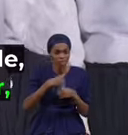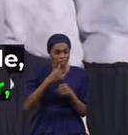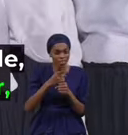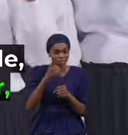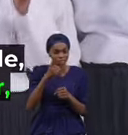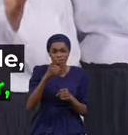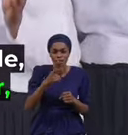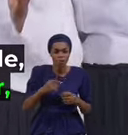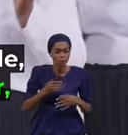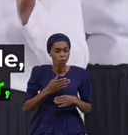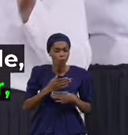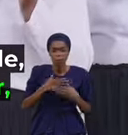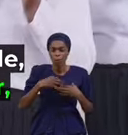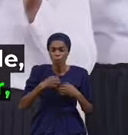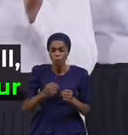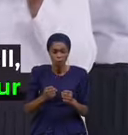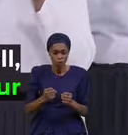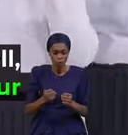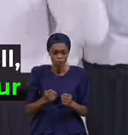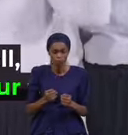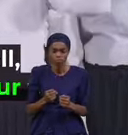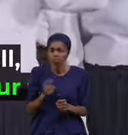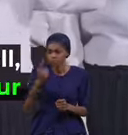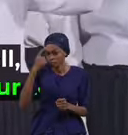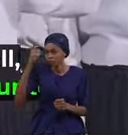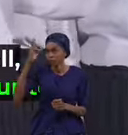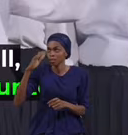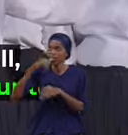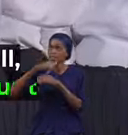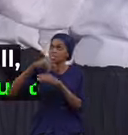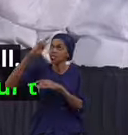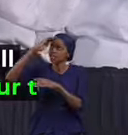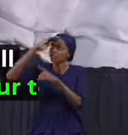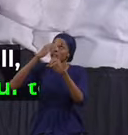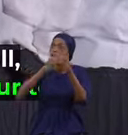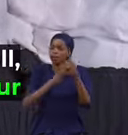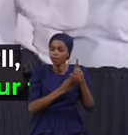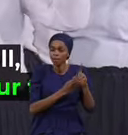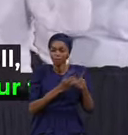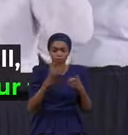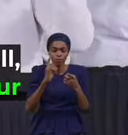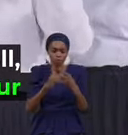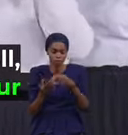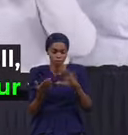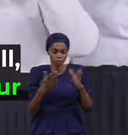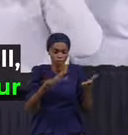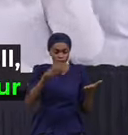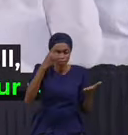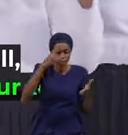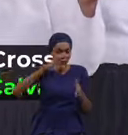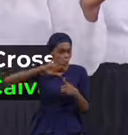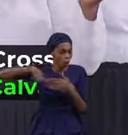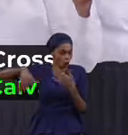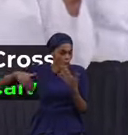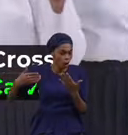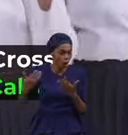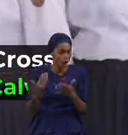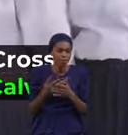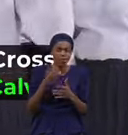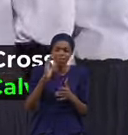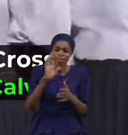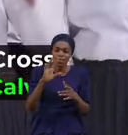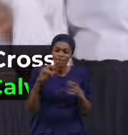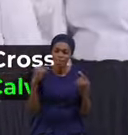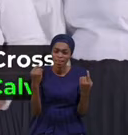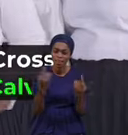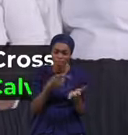you whole. For the sent His Son to die for all your